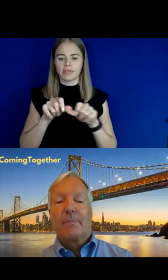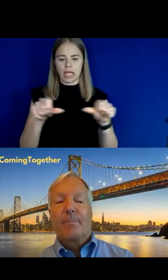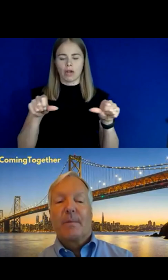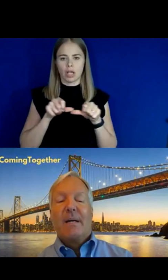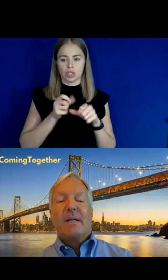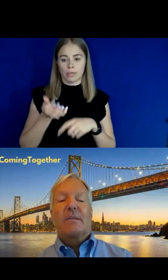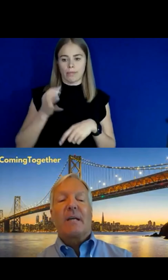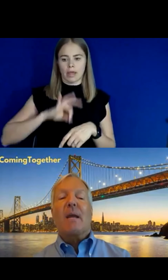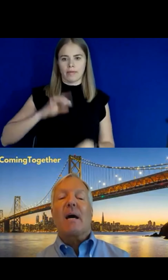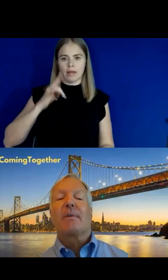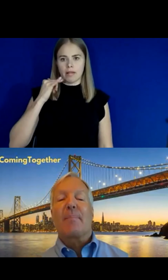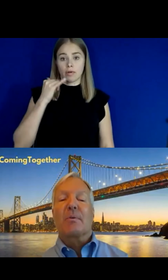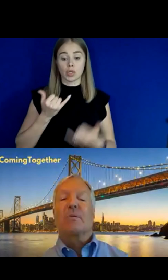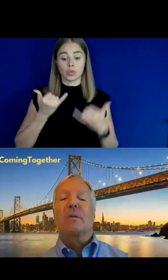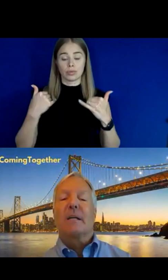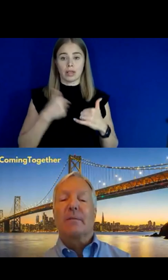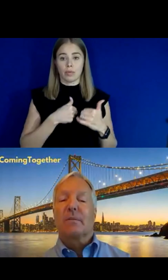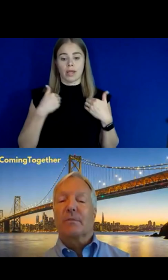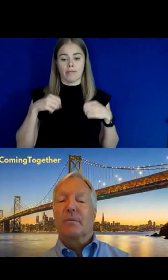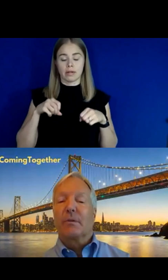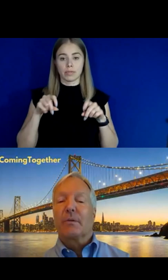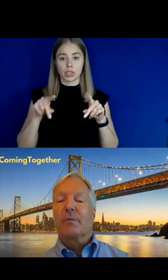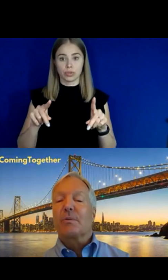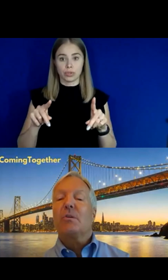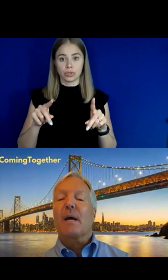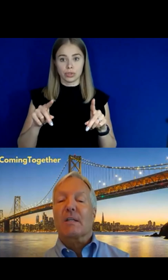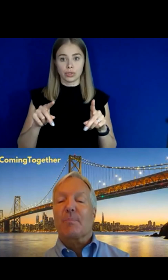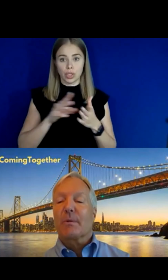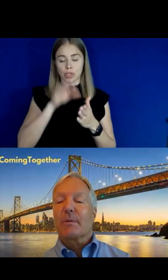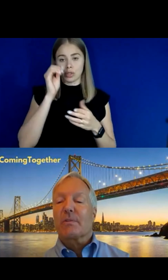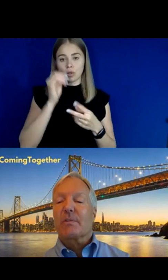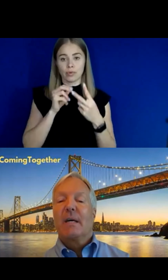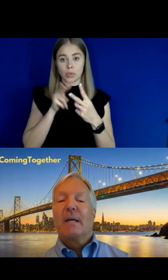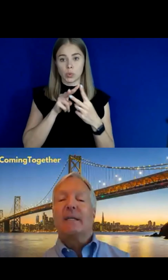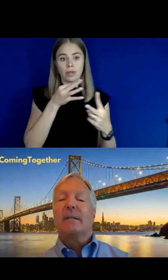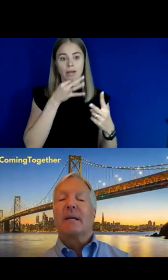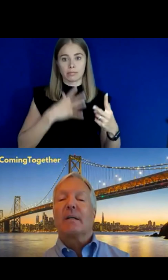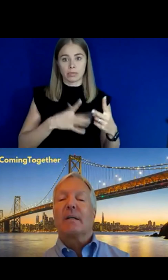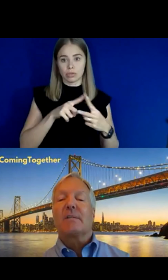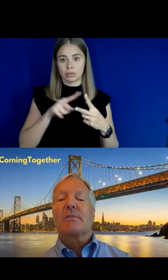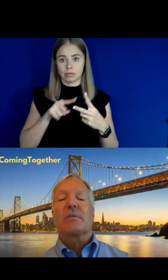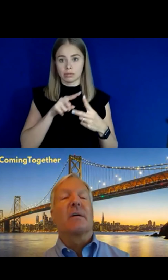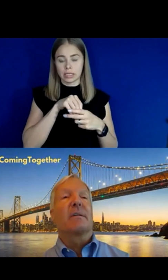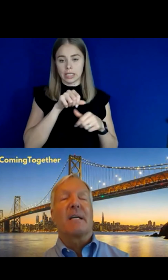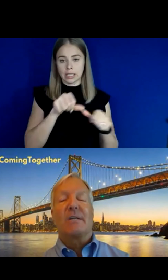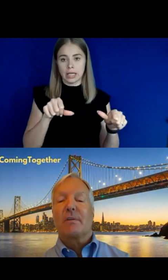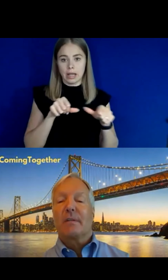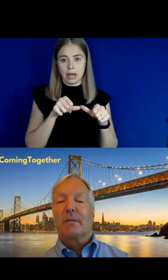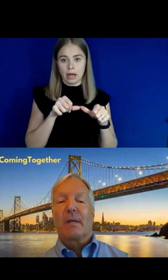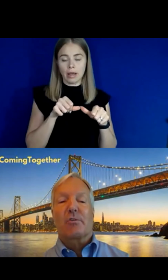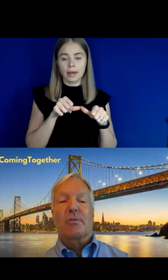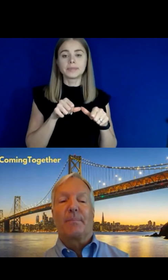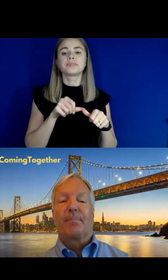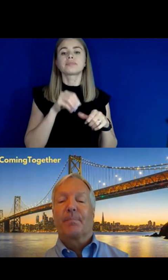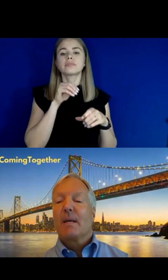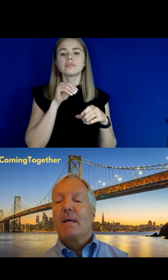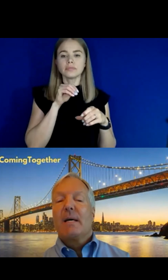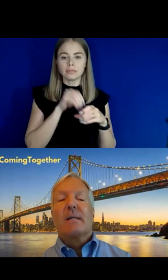Californians. Today, we have an opportunity to learn from two experts in area agency on aging